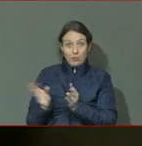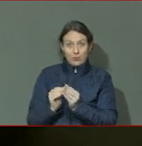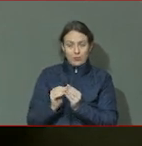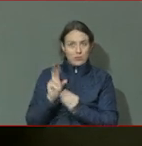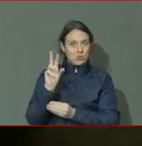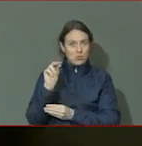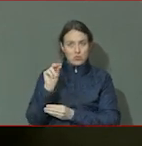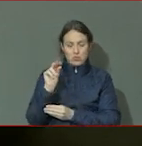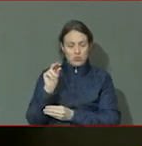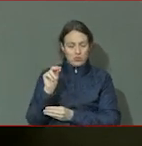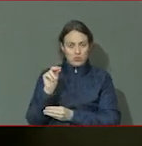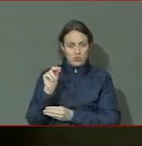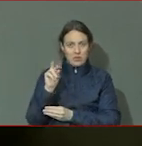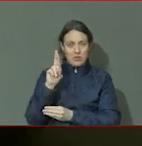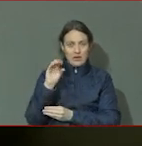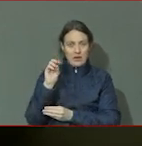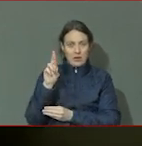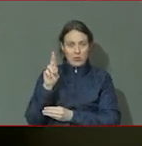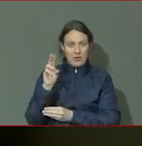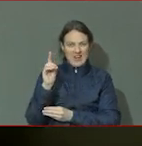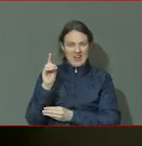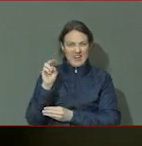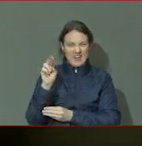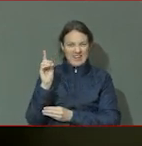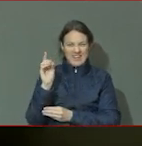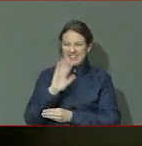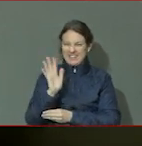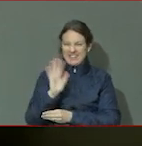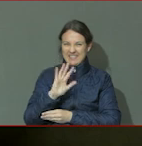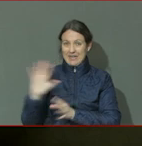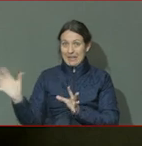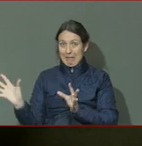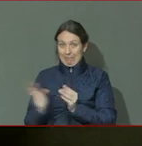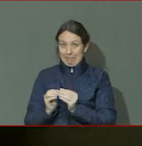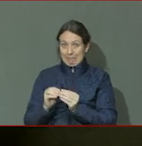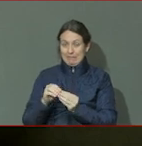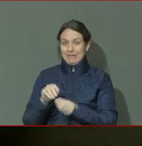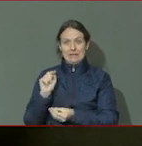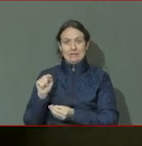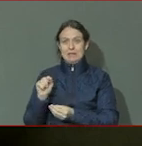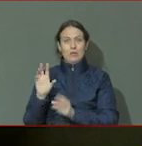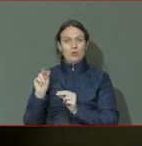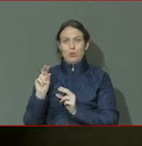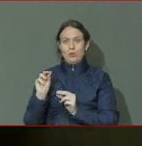calculation. So please don't round it now. I haven't finished the calculation.